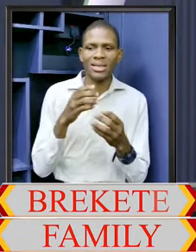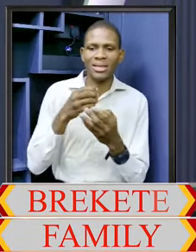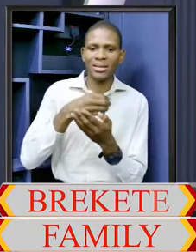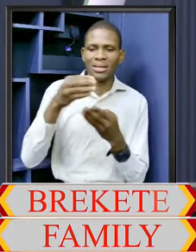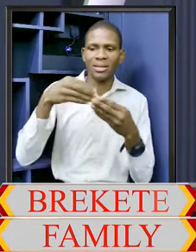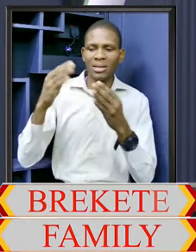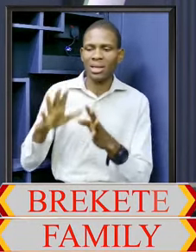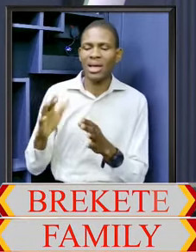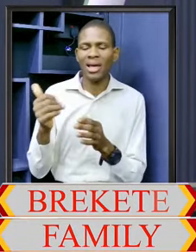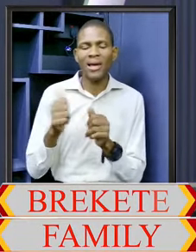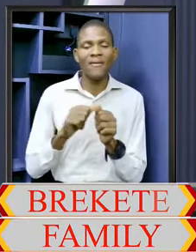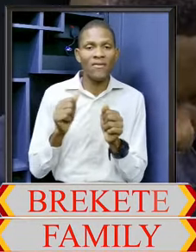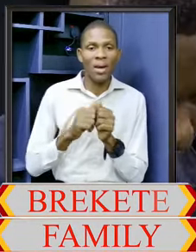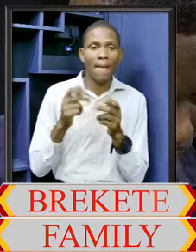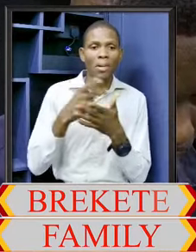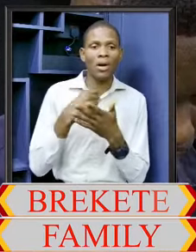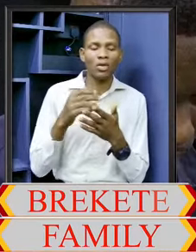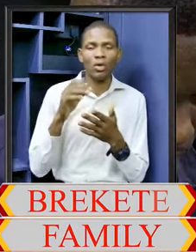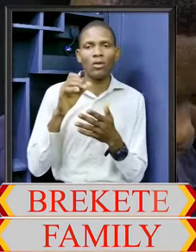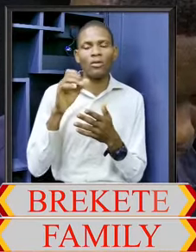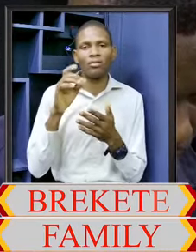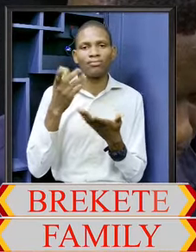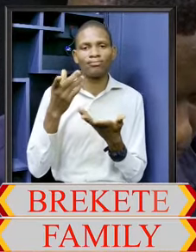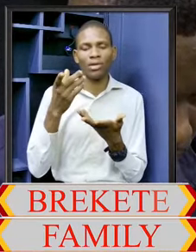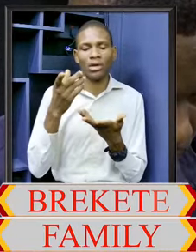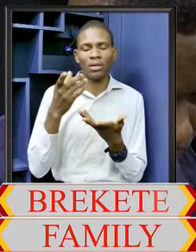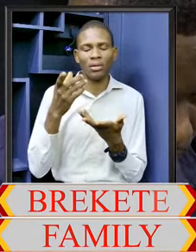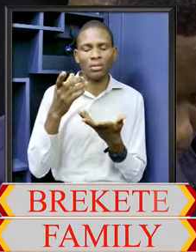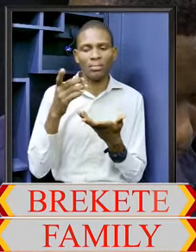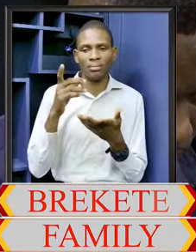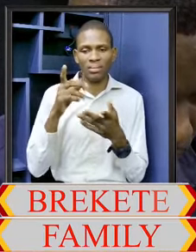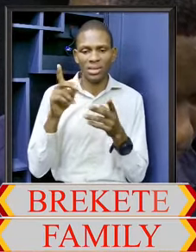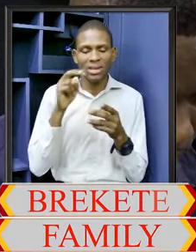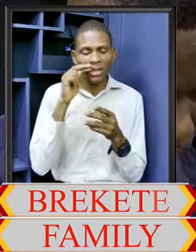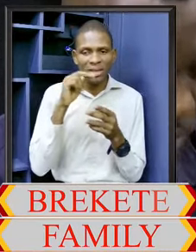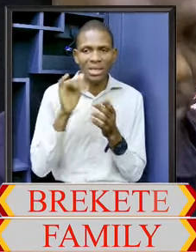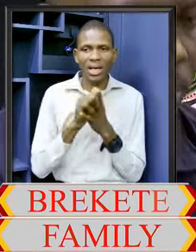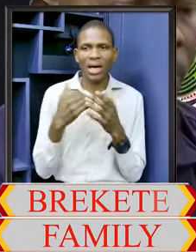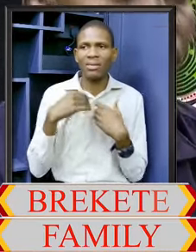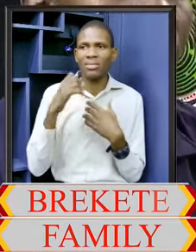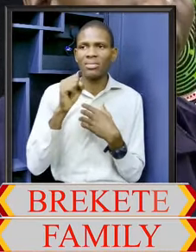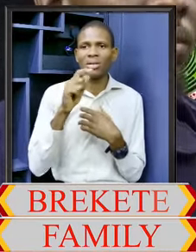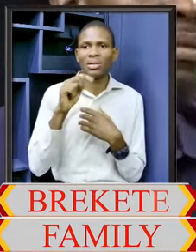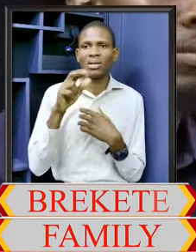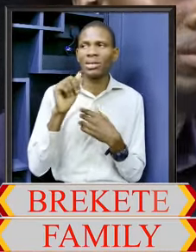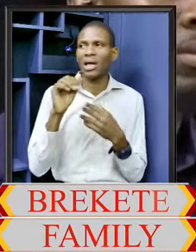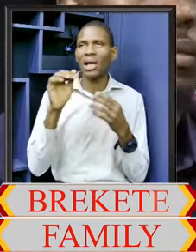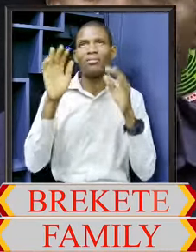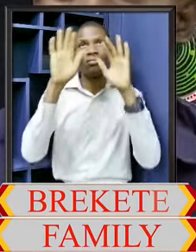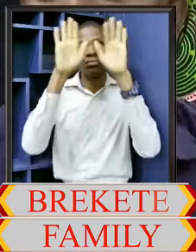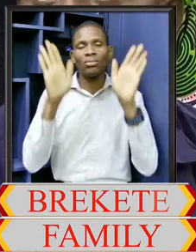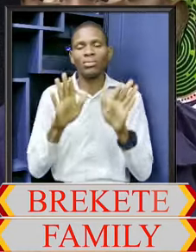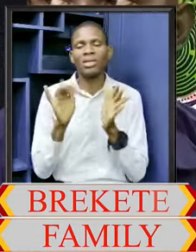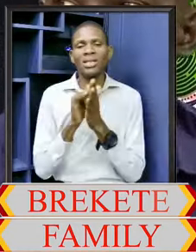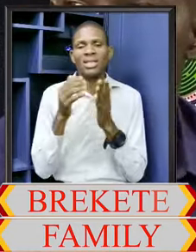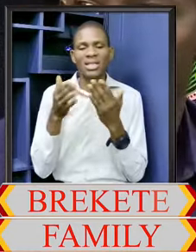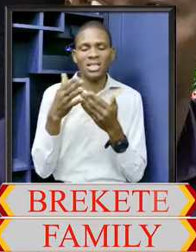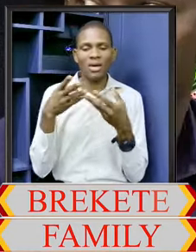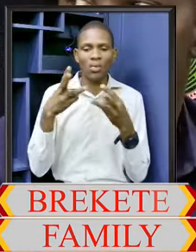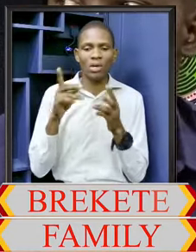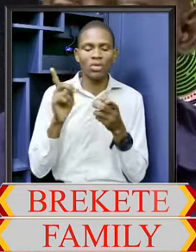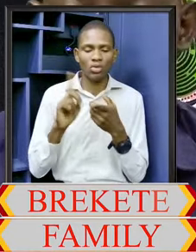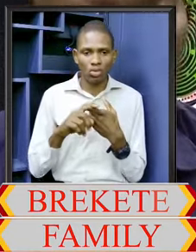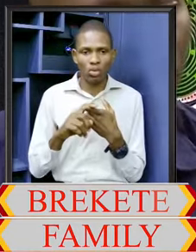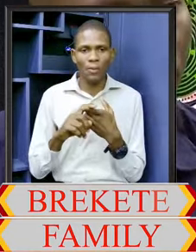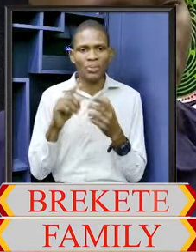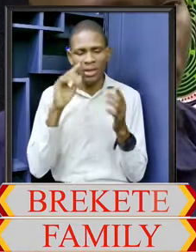of Nigeria. We get Start Time signboard. Now the easiest way to identify our dealers be that. So if you don't